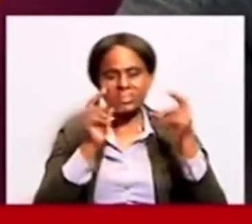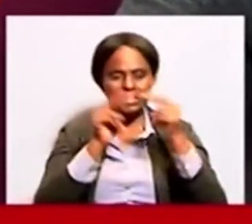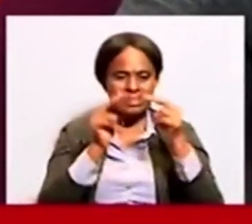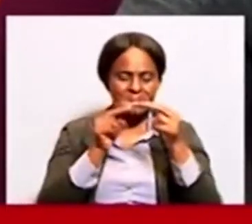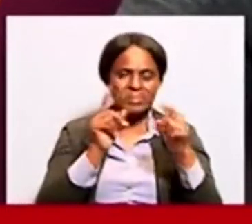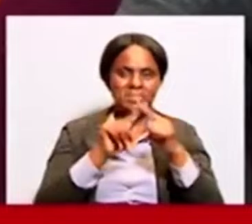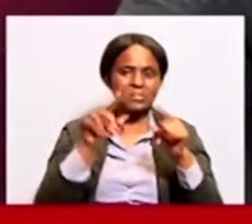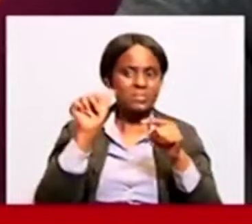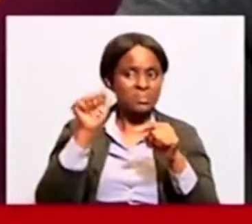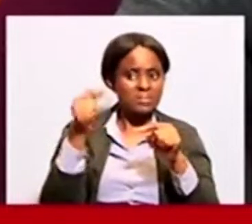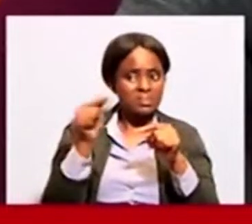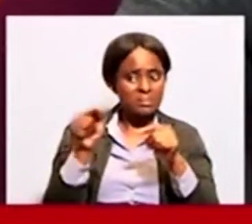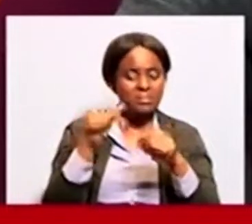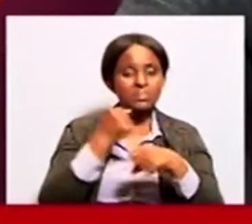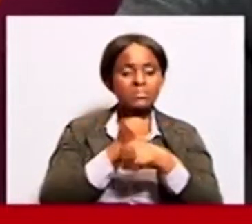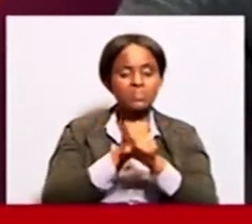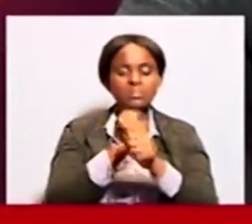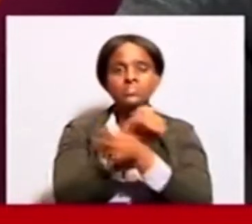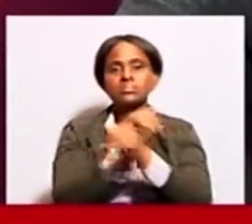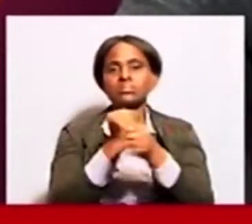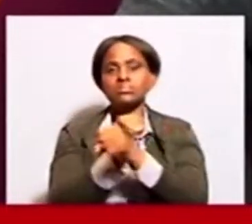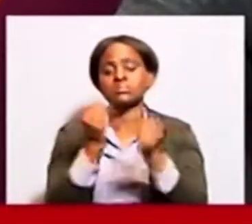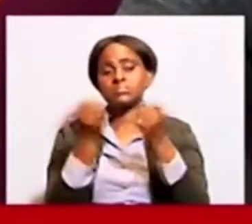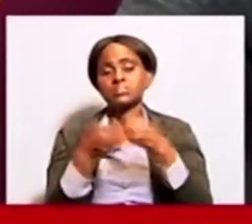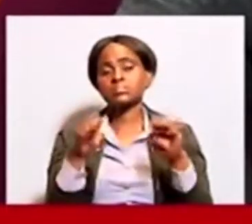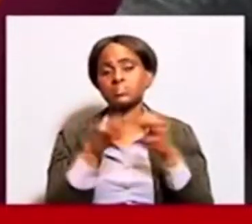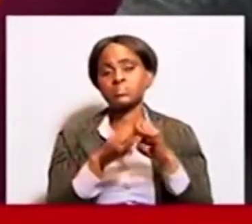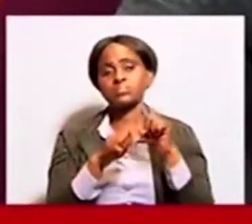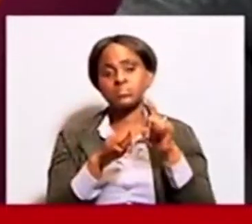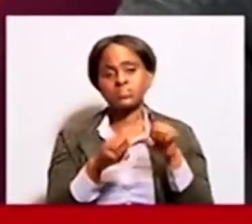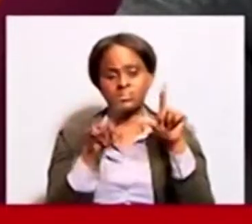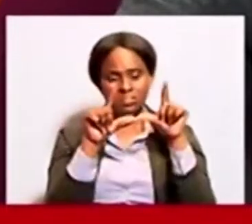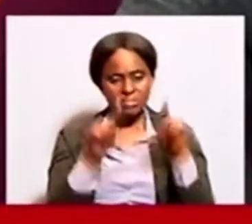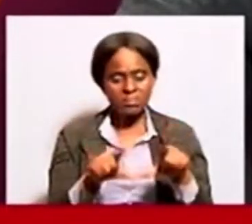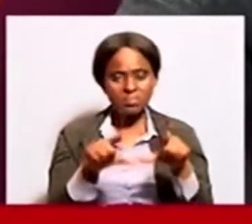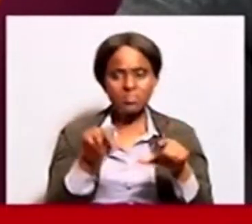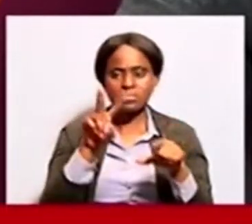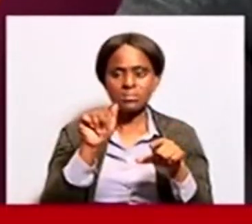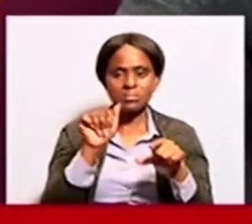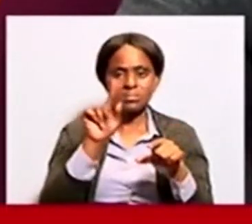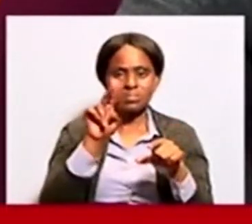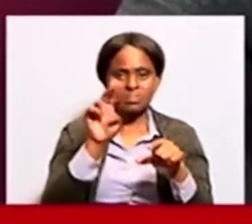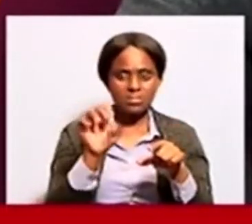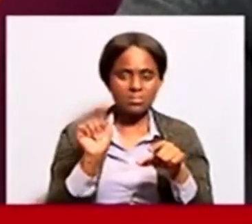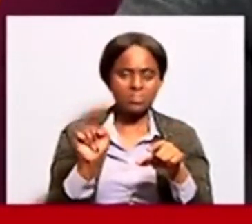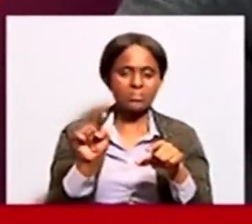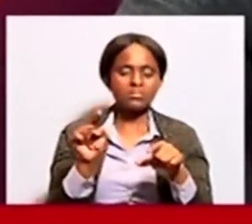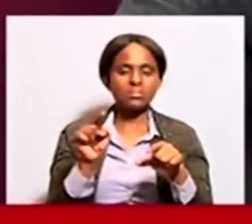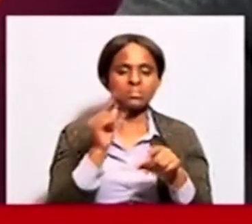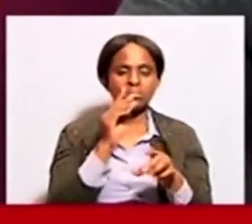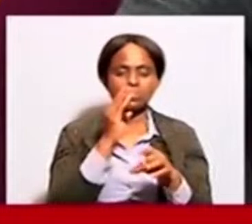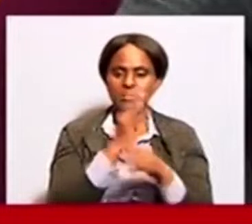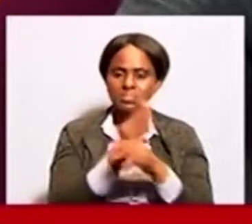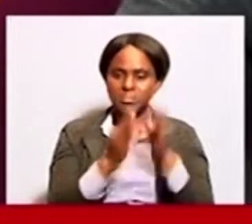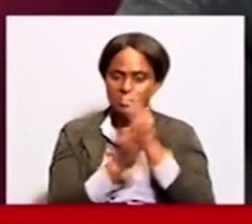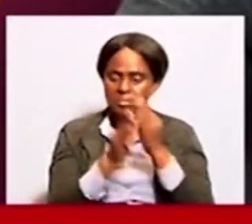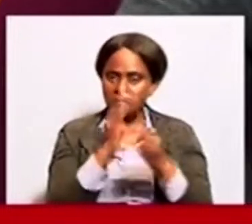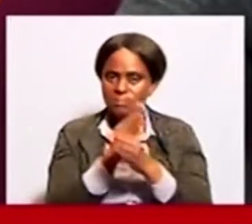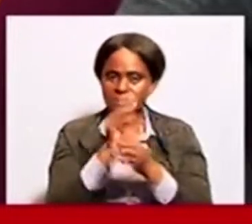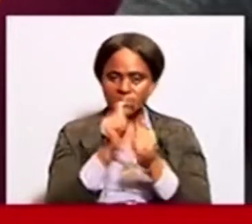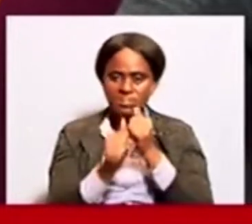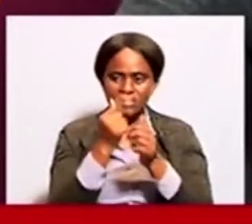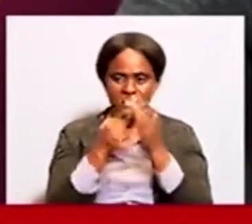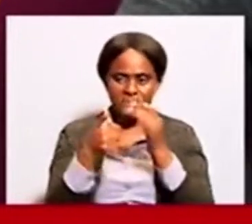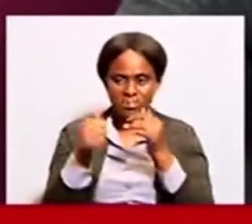was made to handle even low-value contracts, which you